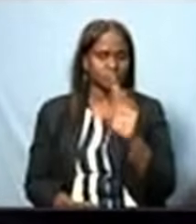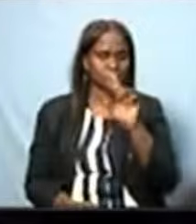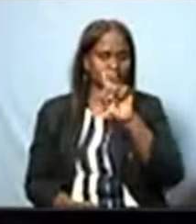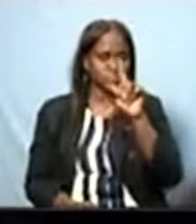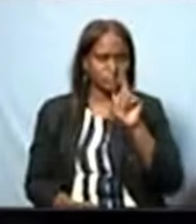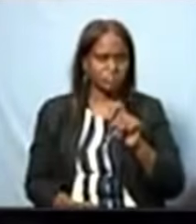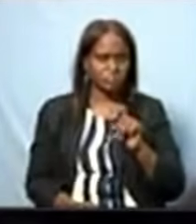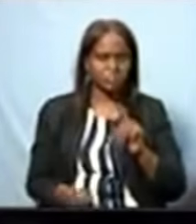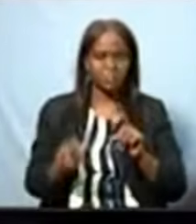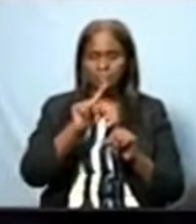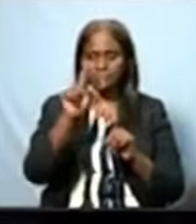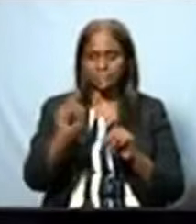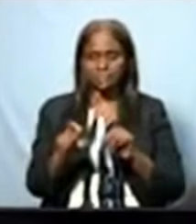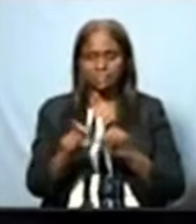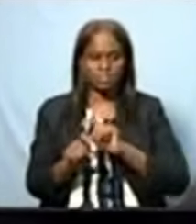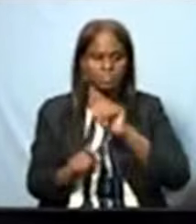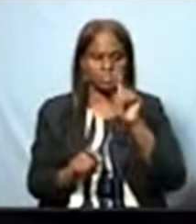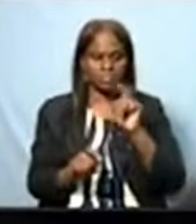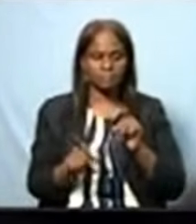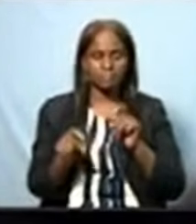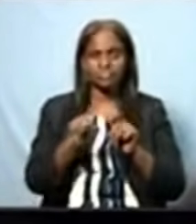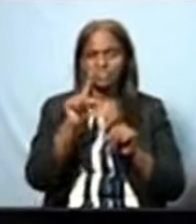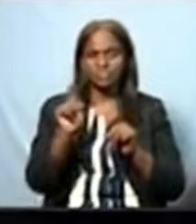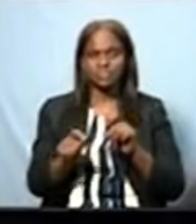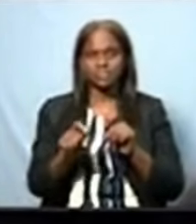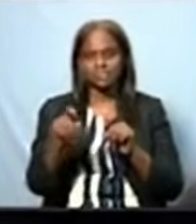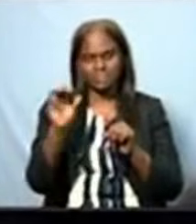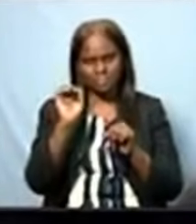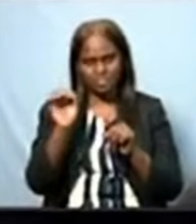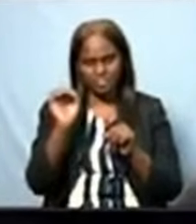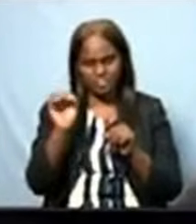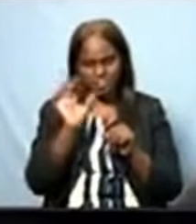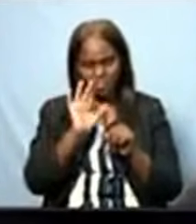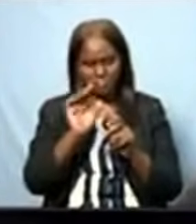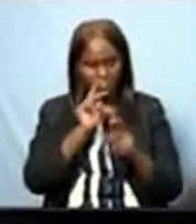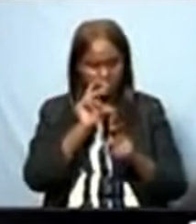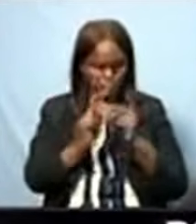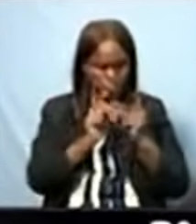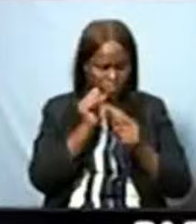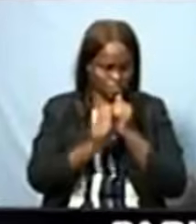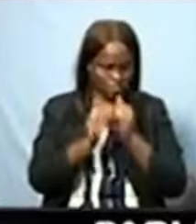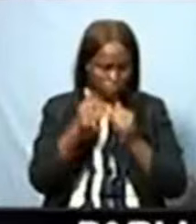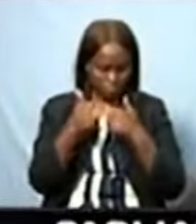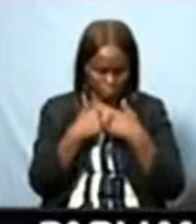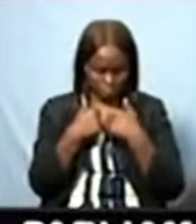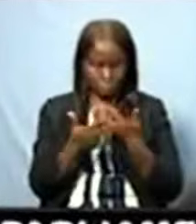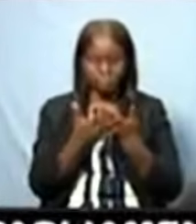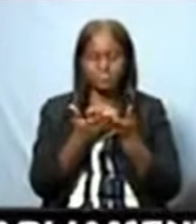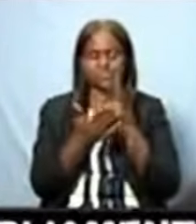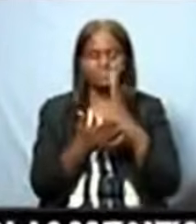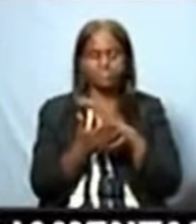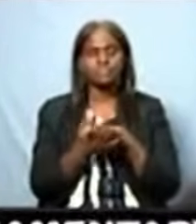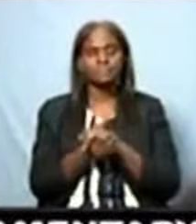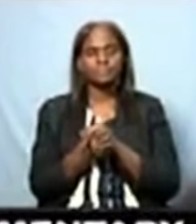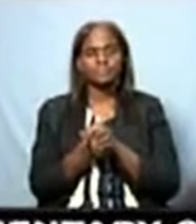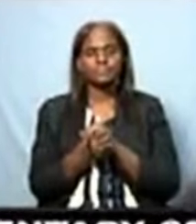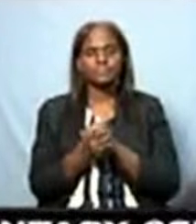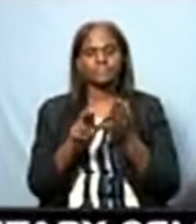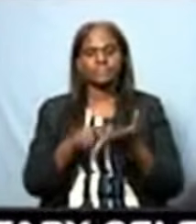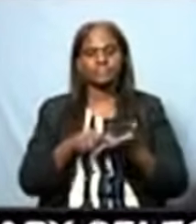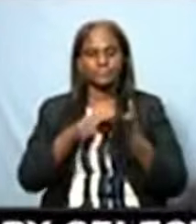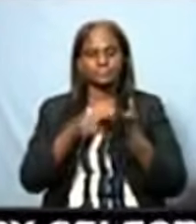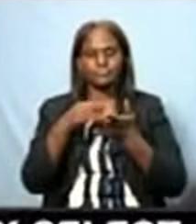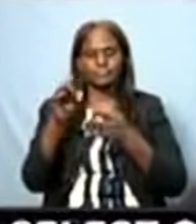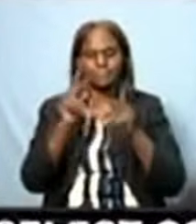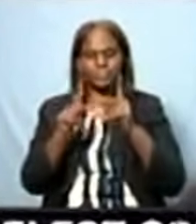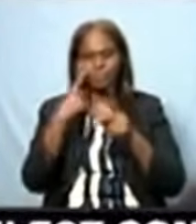questioning the origination of the process to which he has submitted. As a representative of